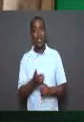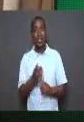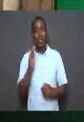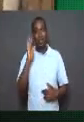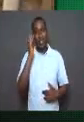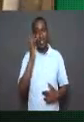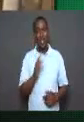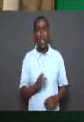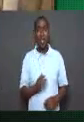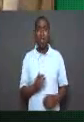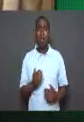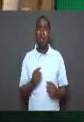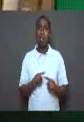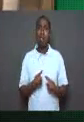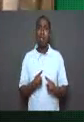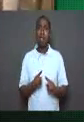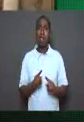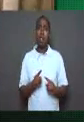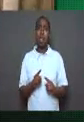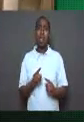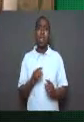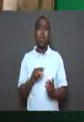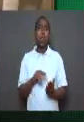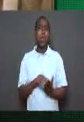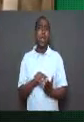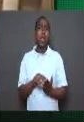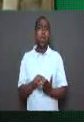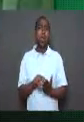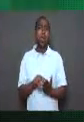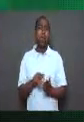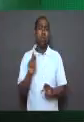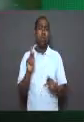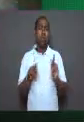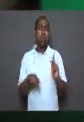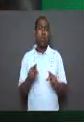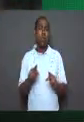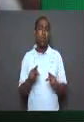Yet, millions of people continue to smoke.